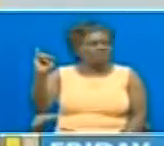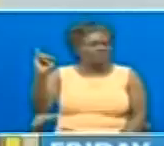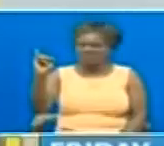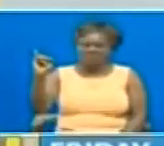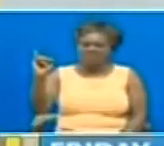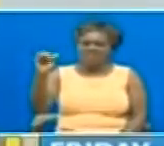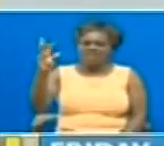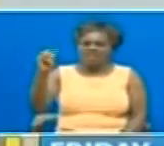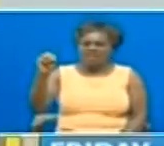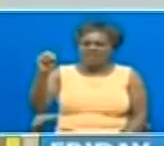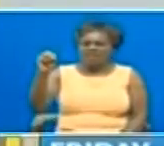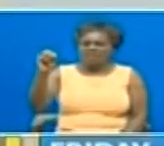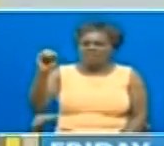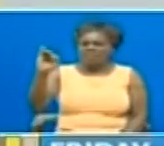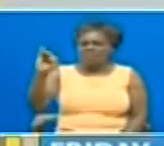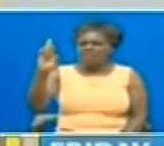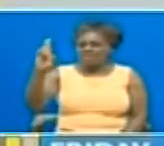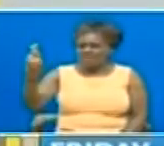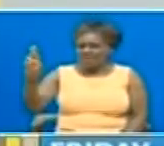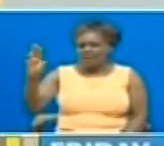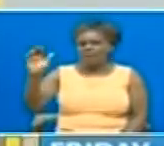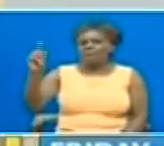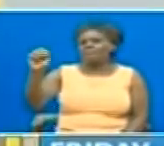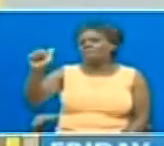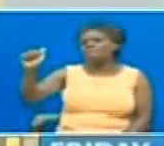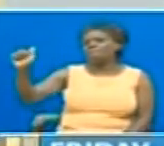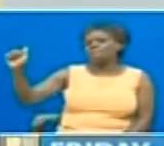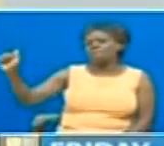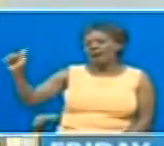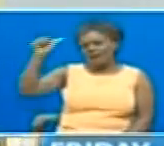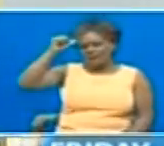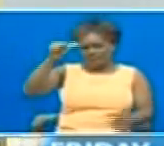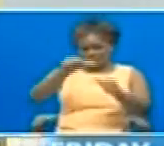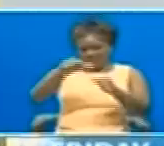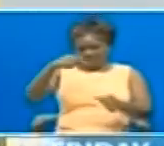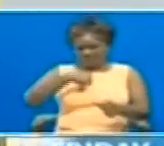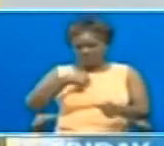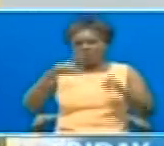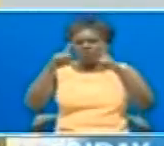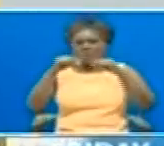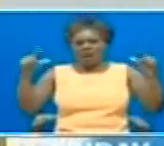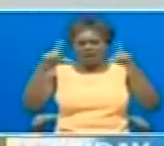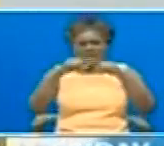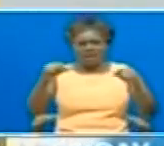mm-hmm. many people are fond of. Mm-hmm. We say ma. And ma. It reminds me about the word